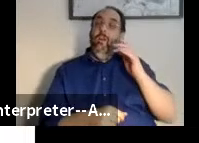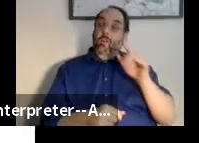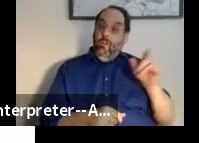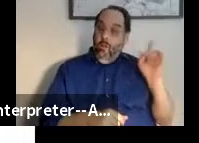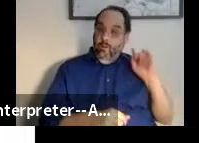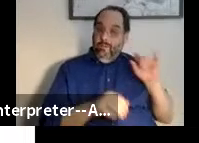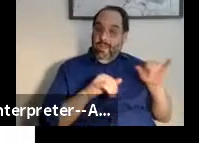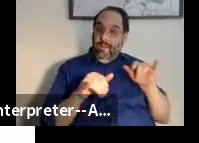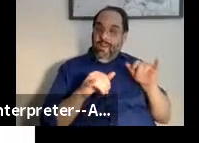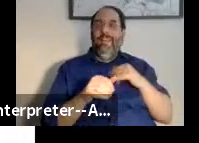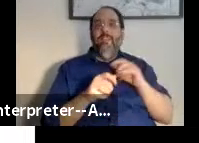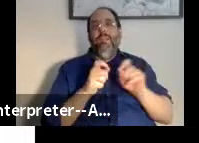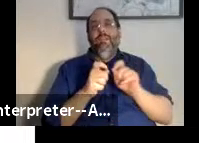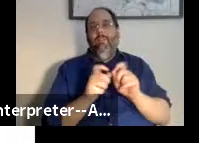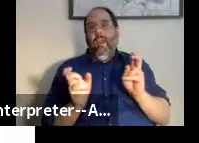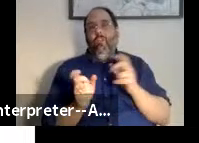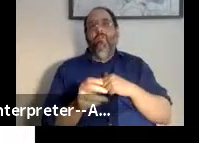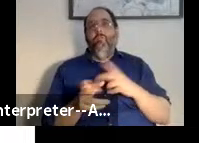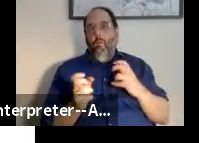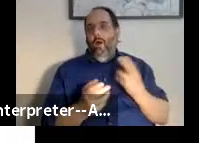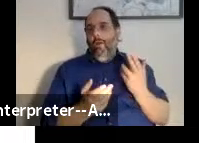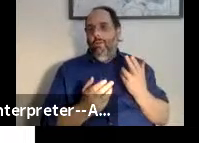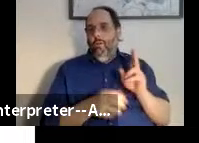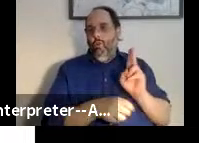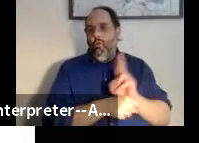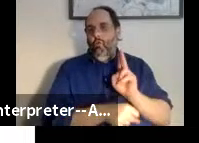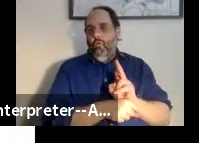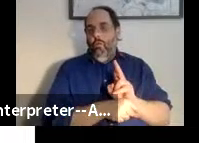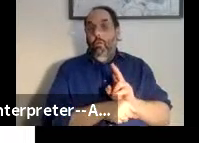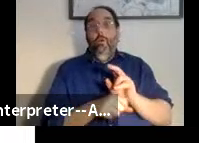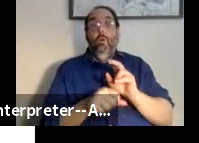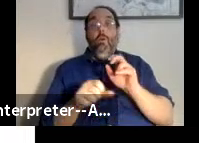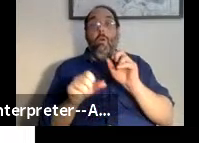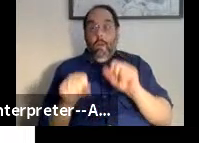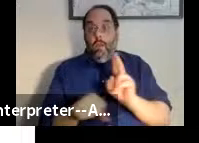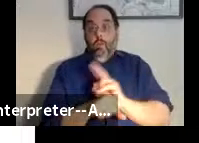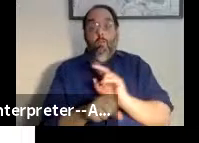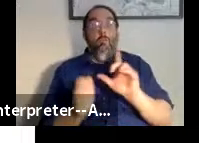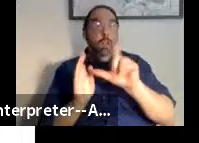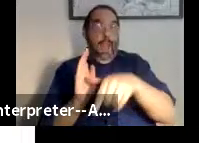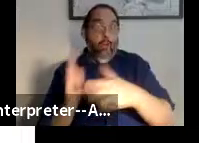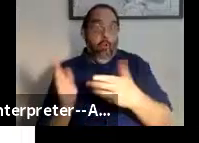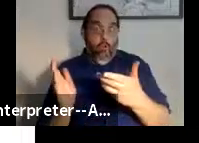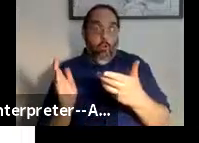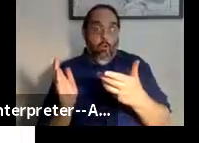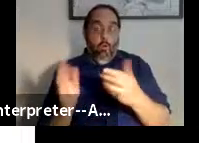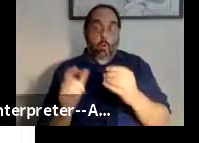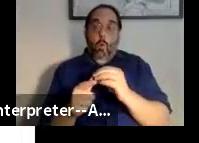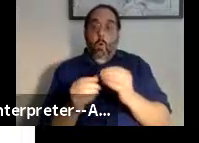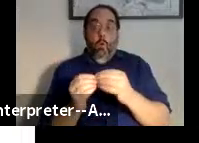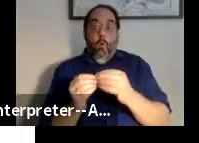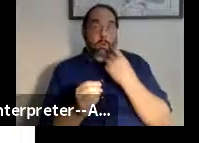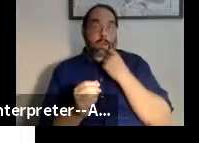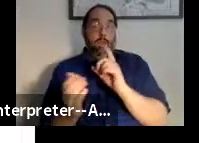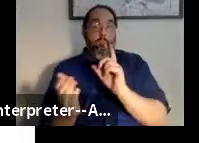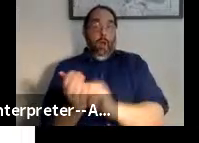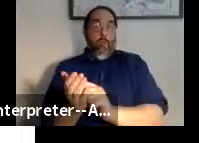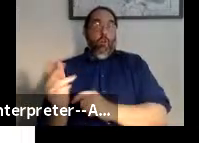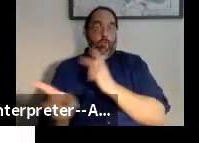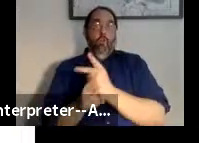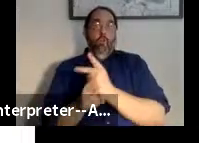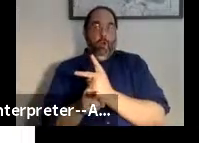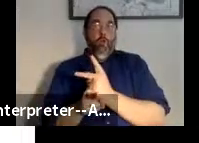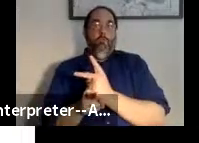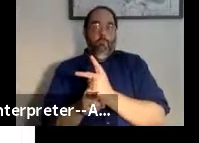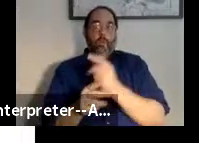that we wanted to reference. You can use a later or more recently published version of